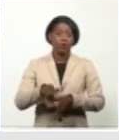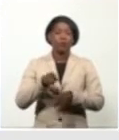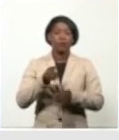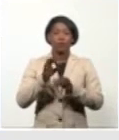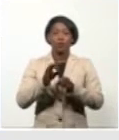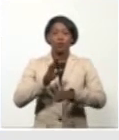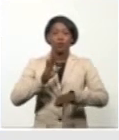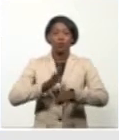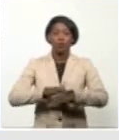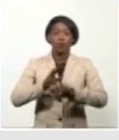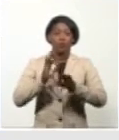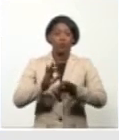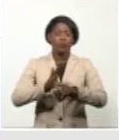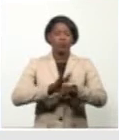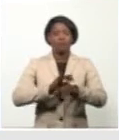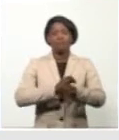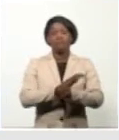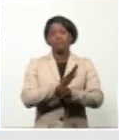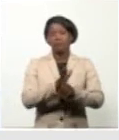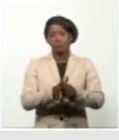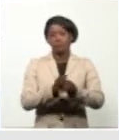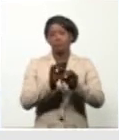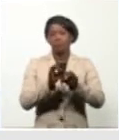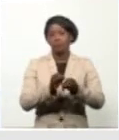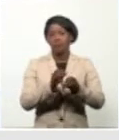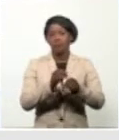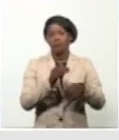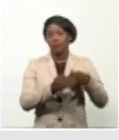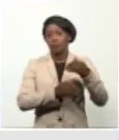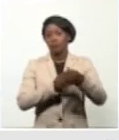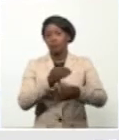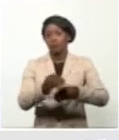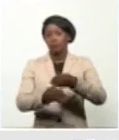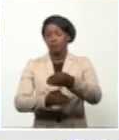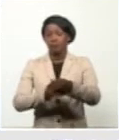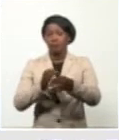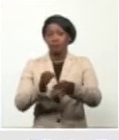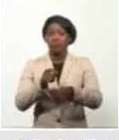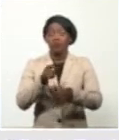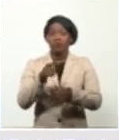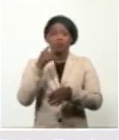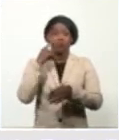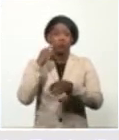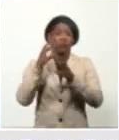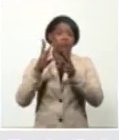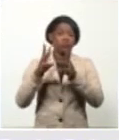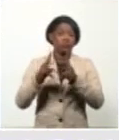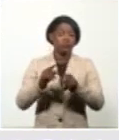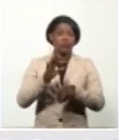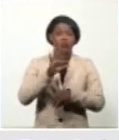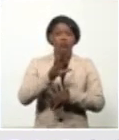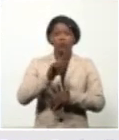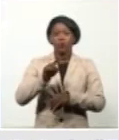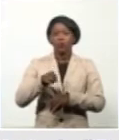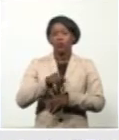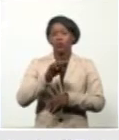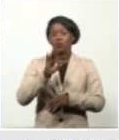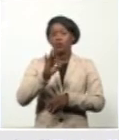144,347 deaths from this disease during the pandemic. That gives a lethality of